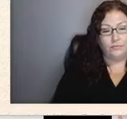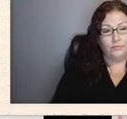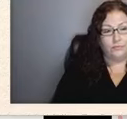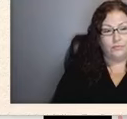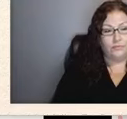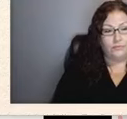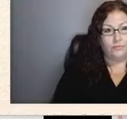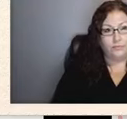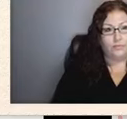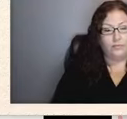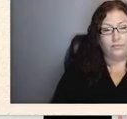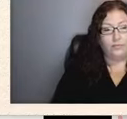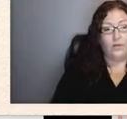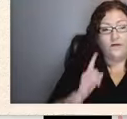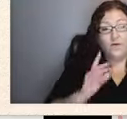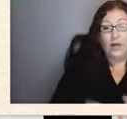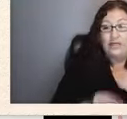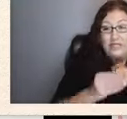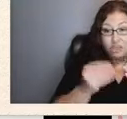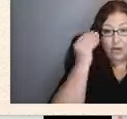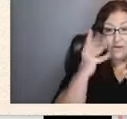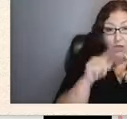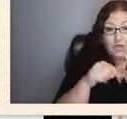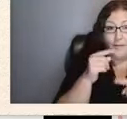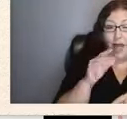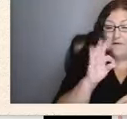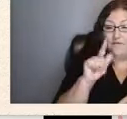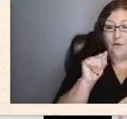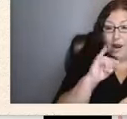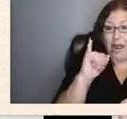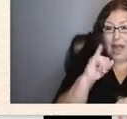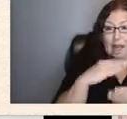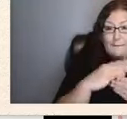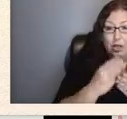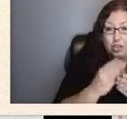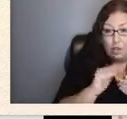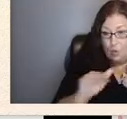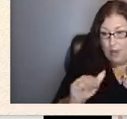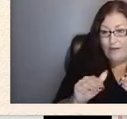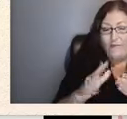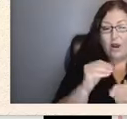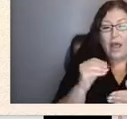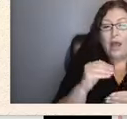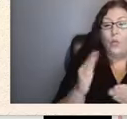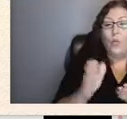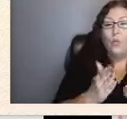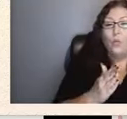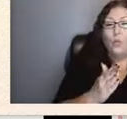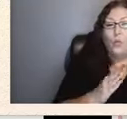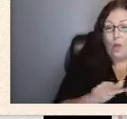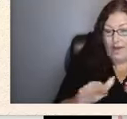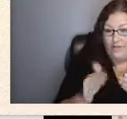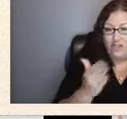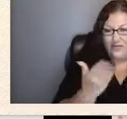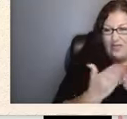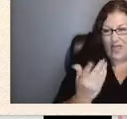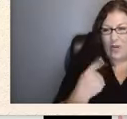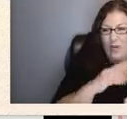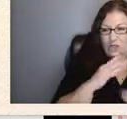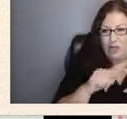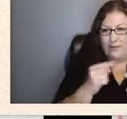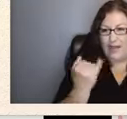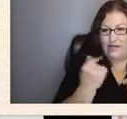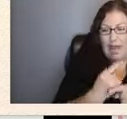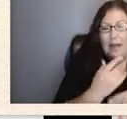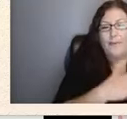For additional information about the Florida iBudget waiver and waiver services and things we've talked about today, please